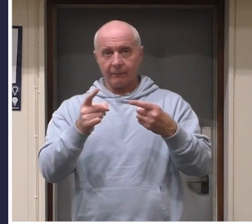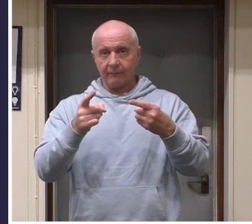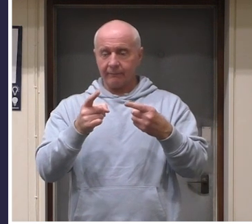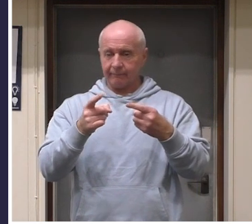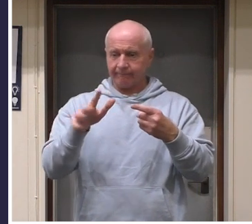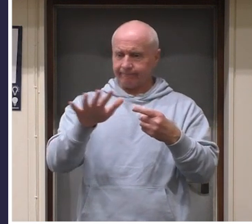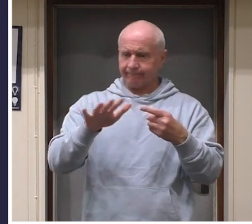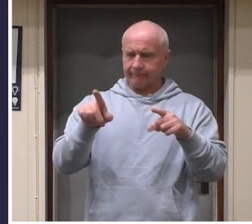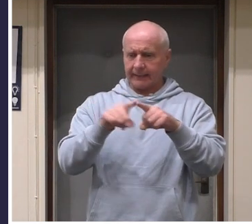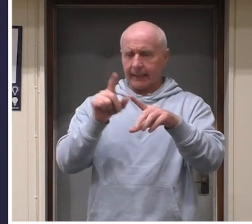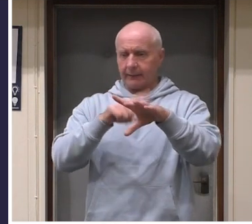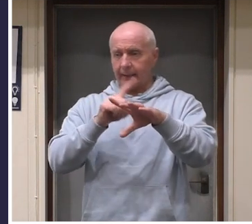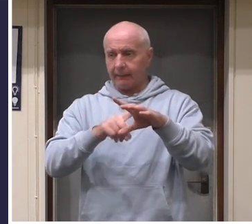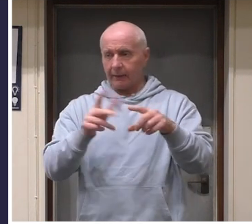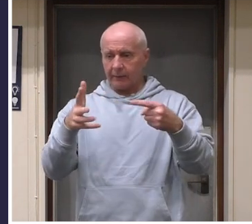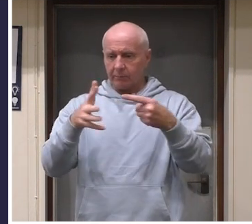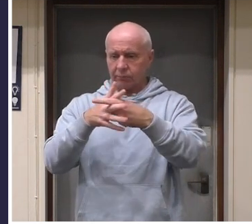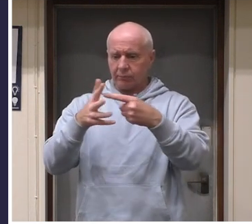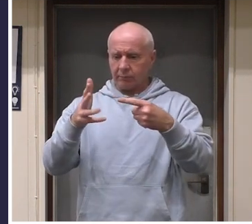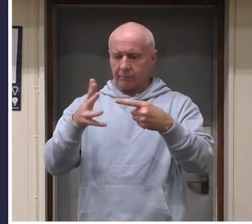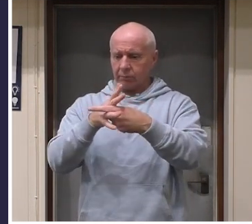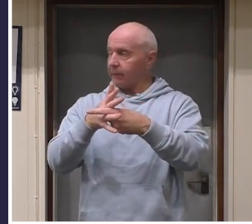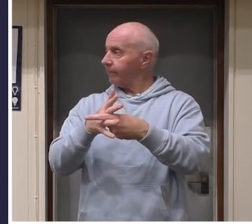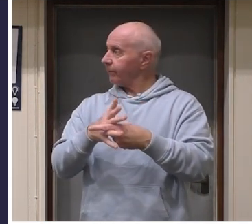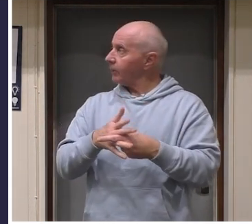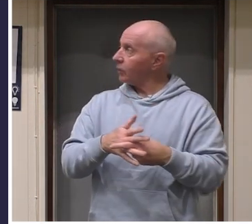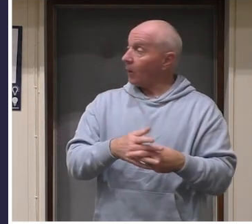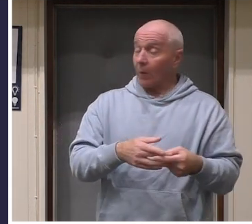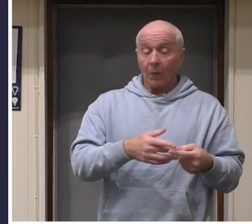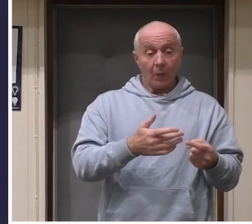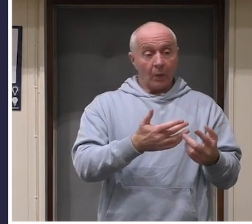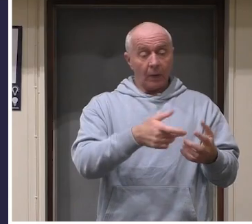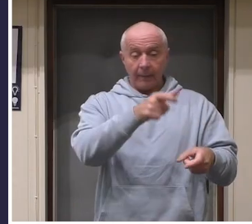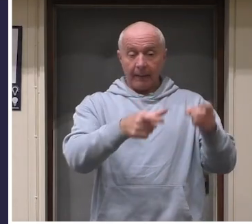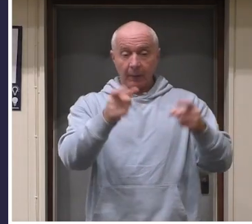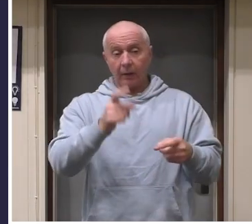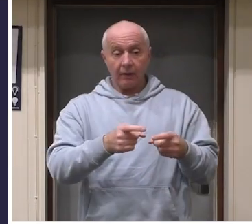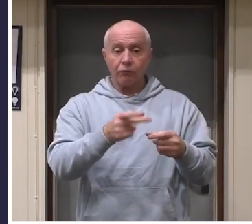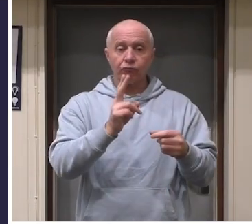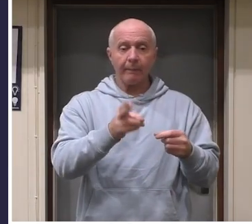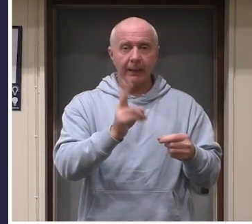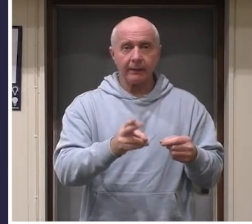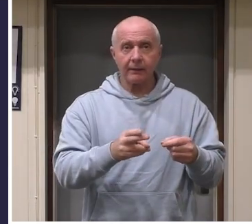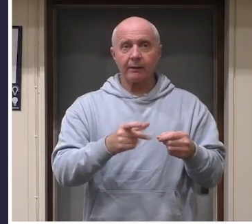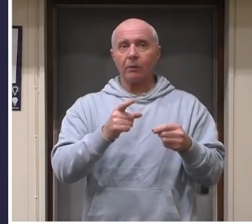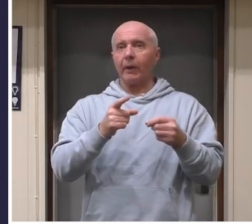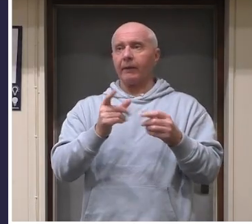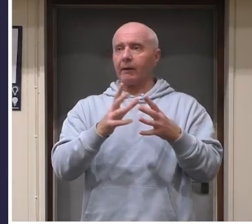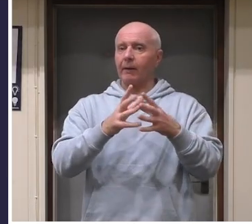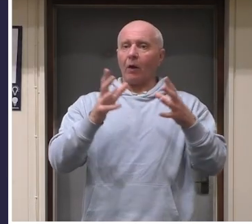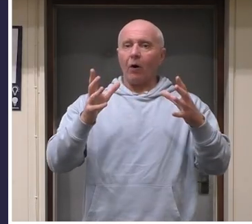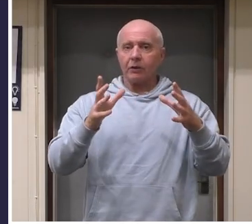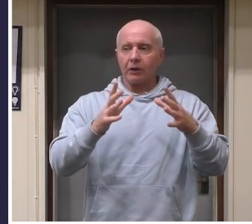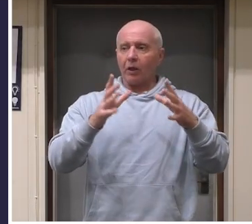time. And so people have repeated this experiment and tried to do this with larger and larger objects. And here